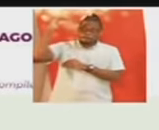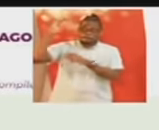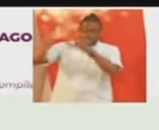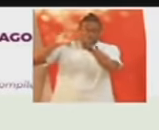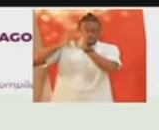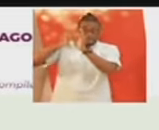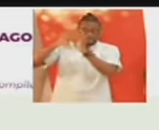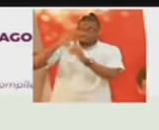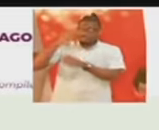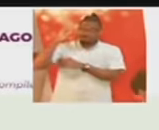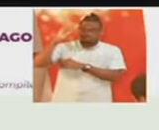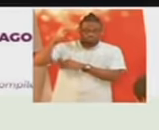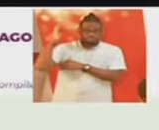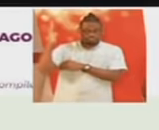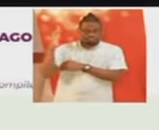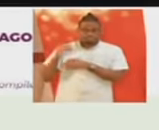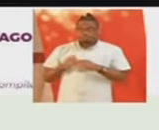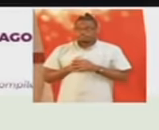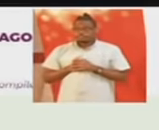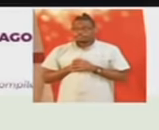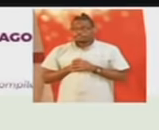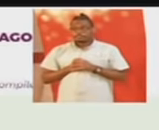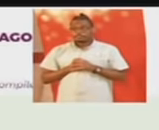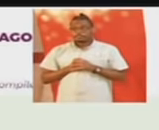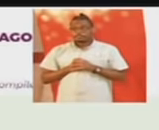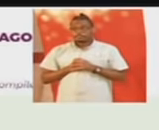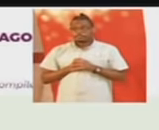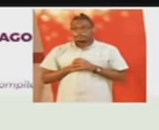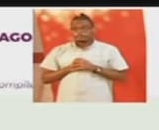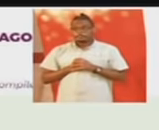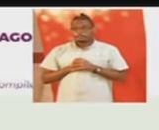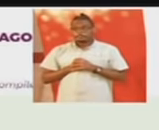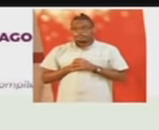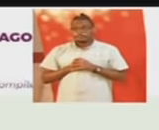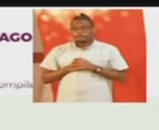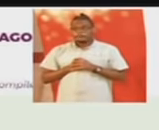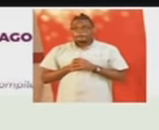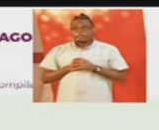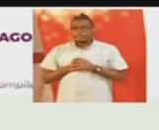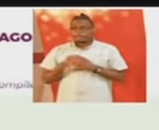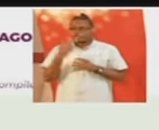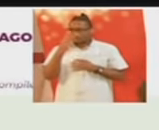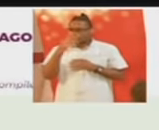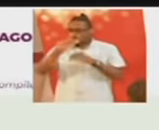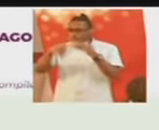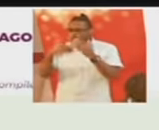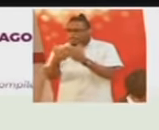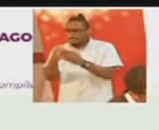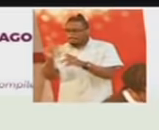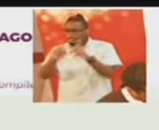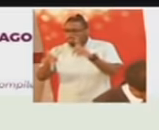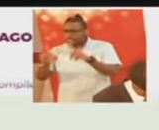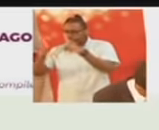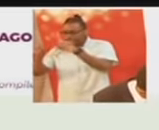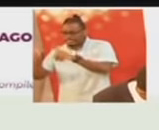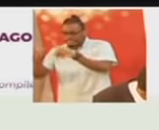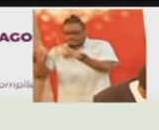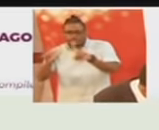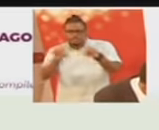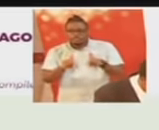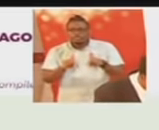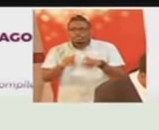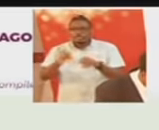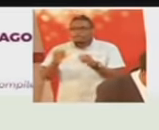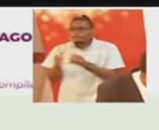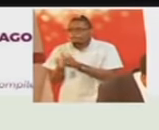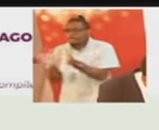of 4 p.m. on that particular day. At the top, you see total persons tested. This will include both the public sector as well as